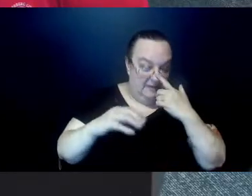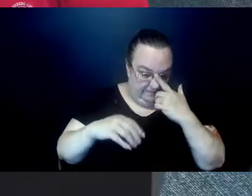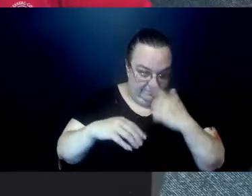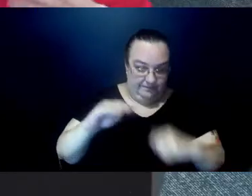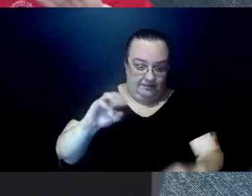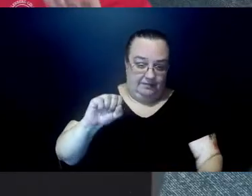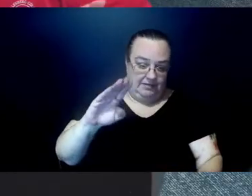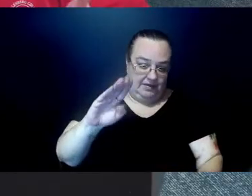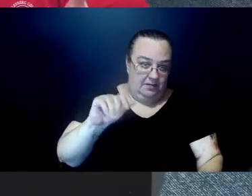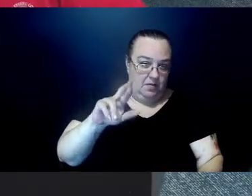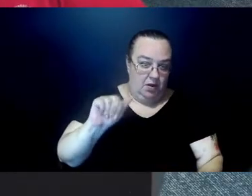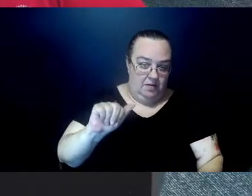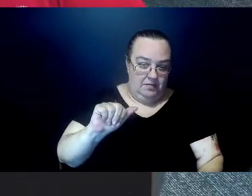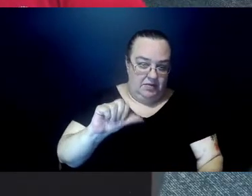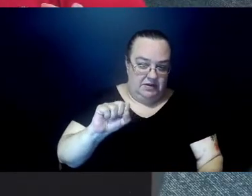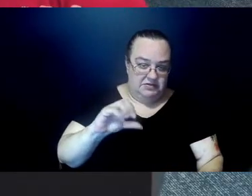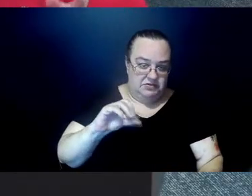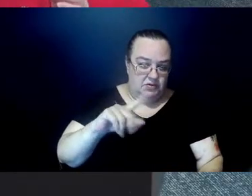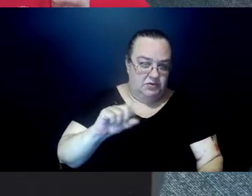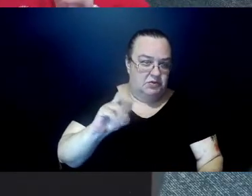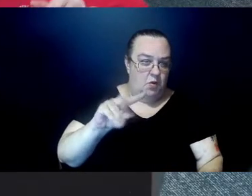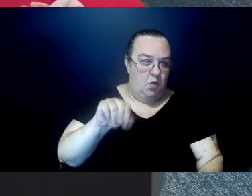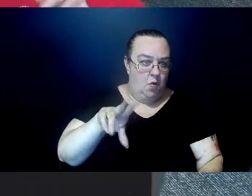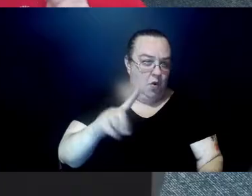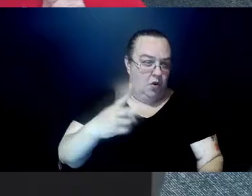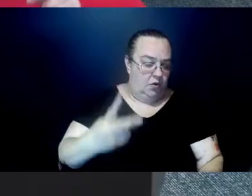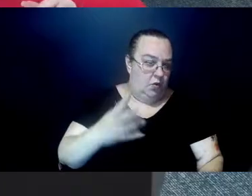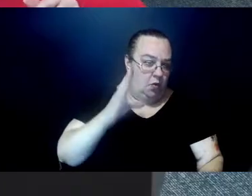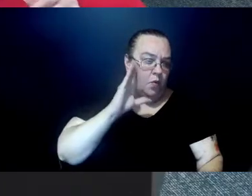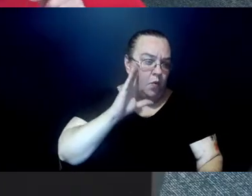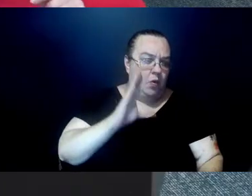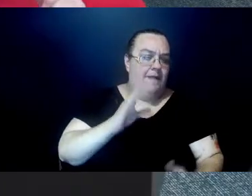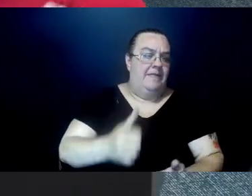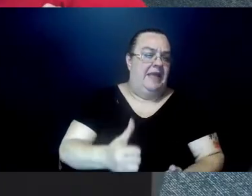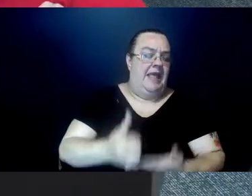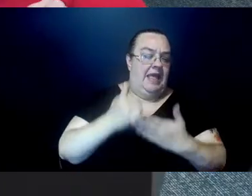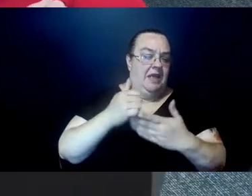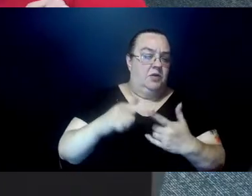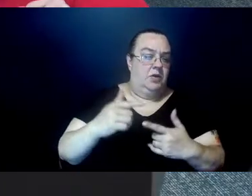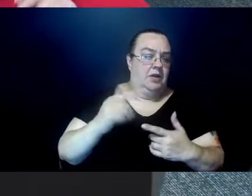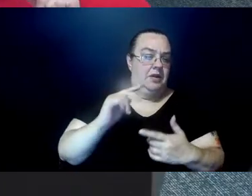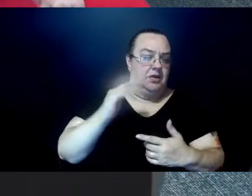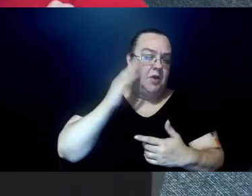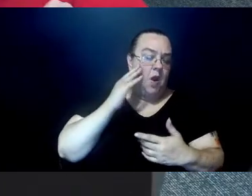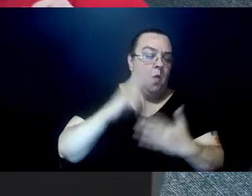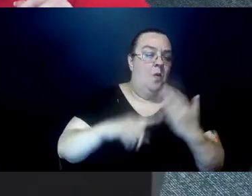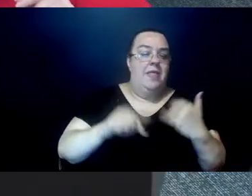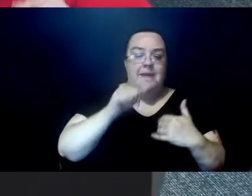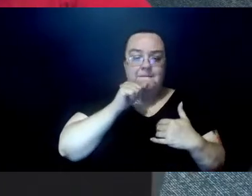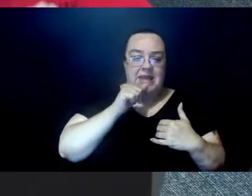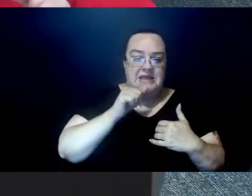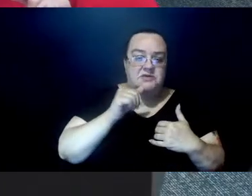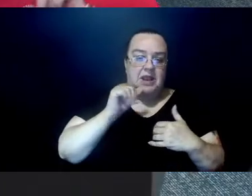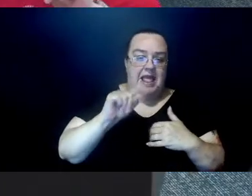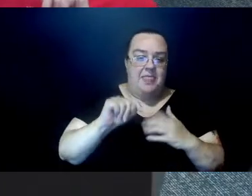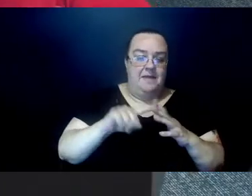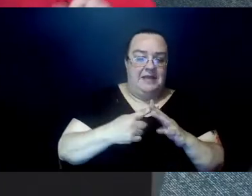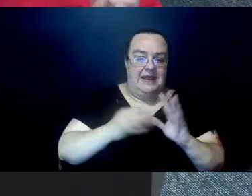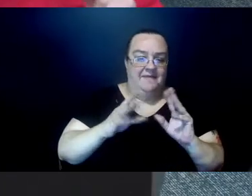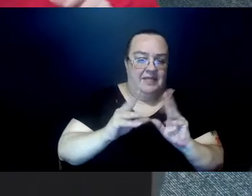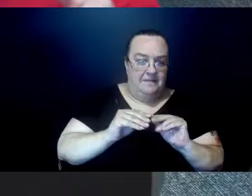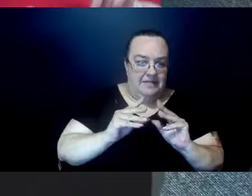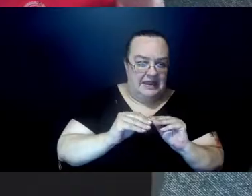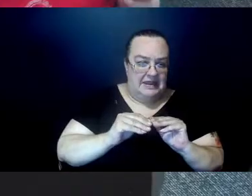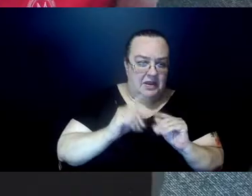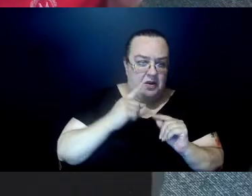2. It would be helpful to tell us what the password is at the beginning of the meetings. For those of us who are new, I tried